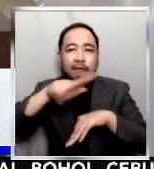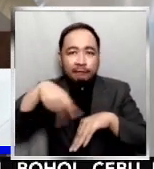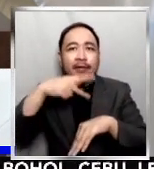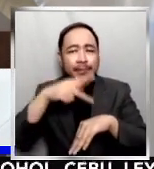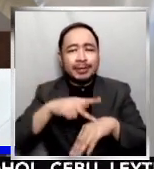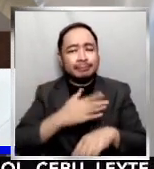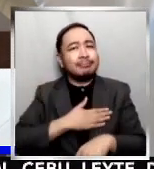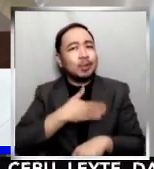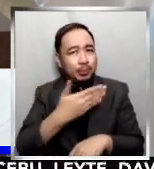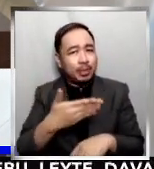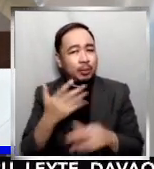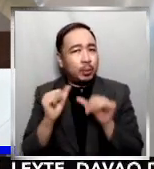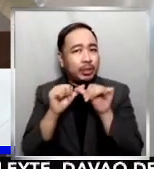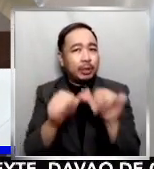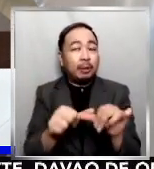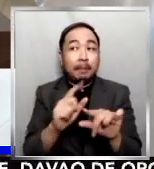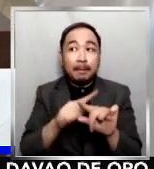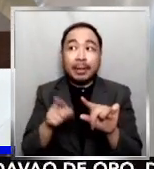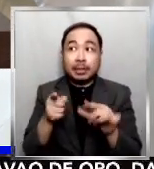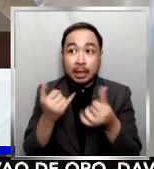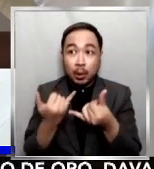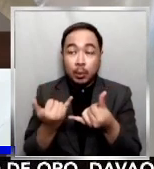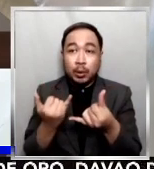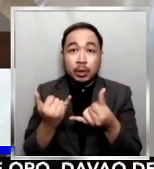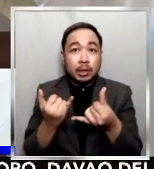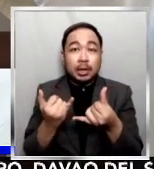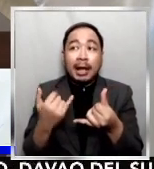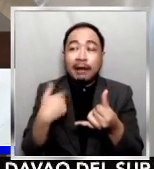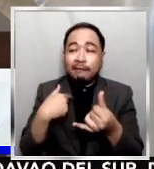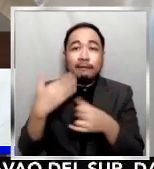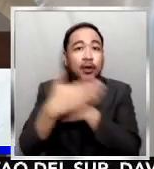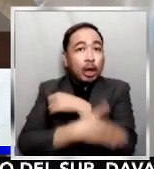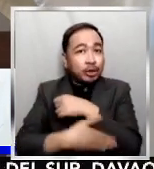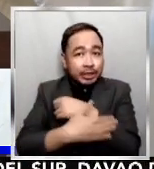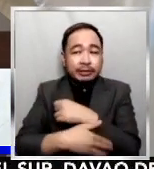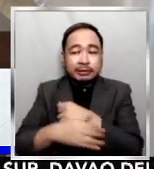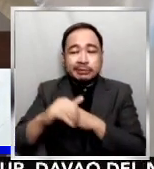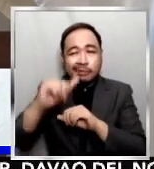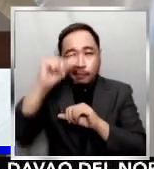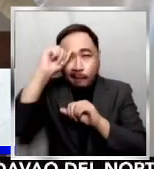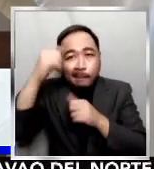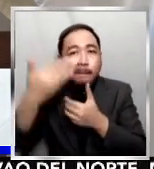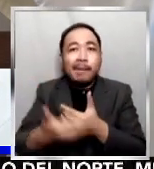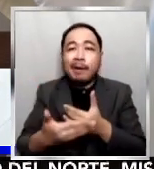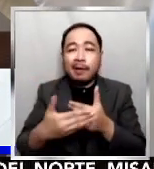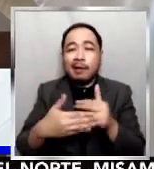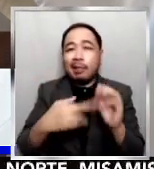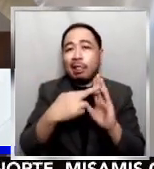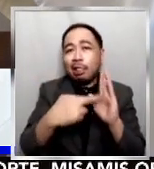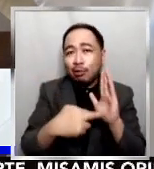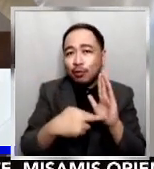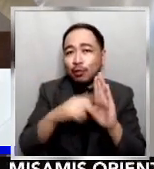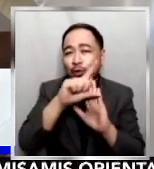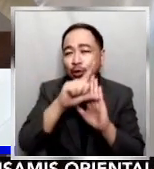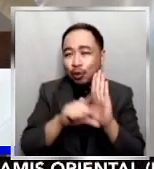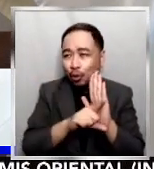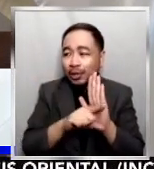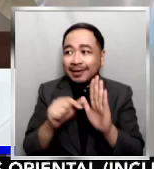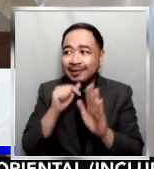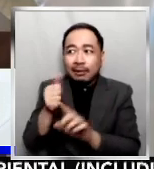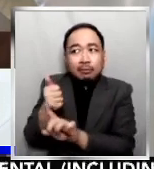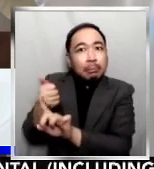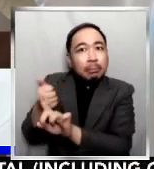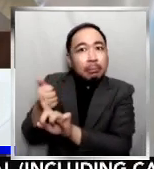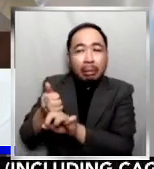exists. For as long as nations abide by the rule of law and not of military might, the award is the North